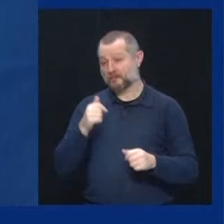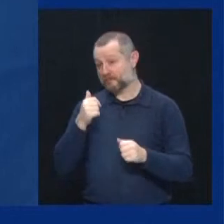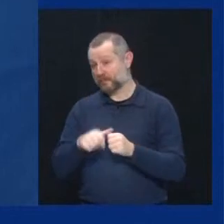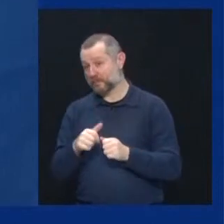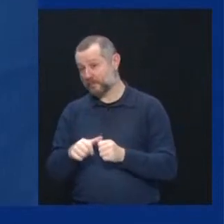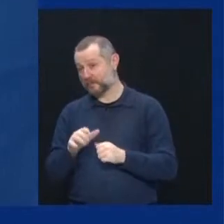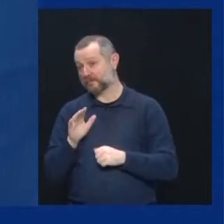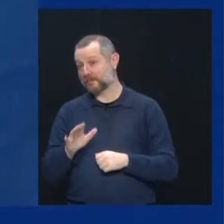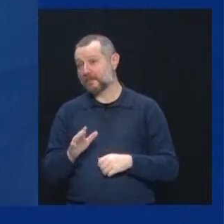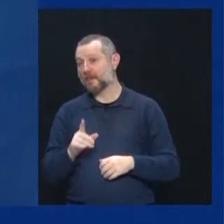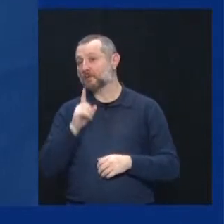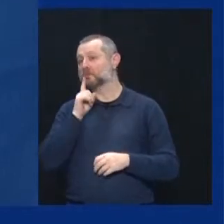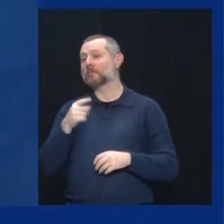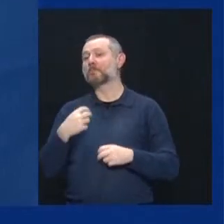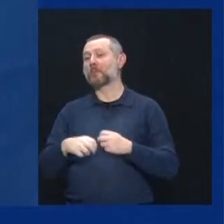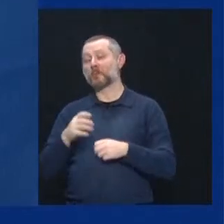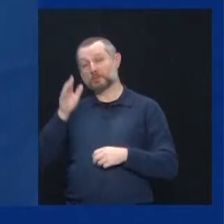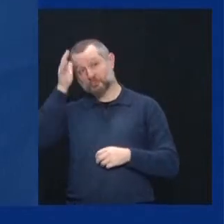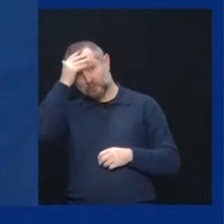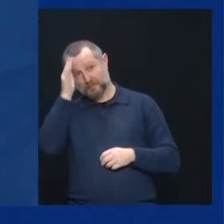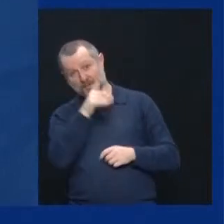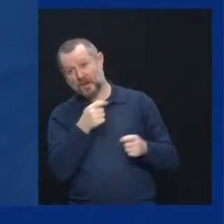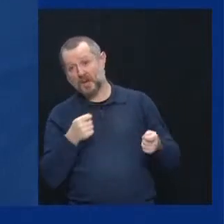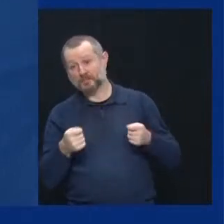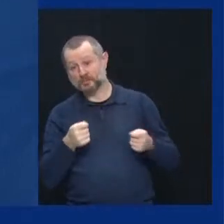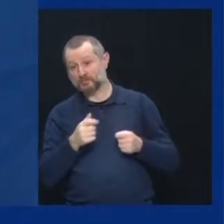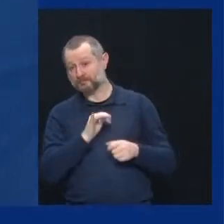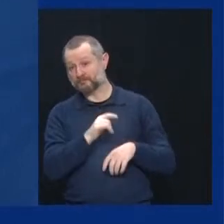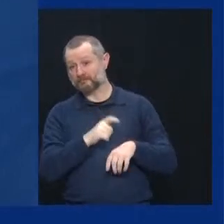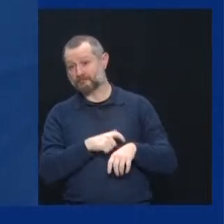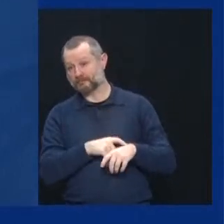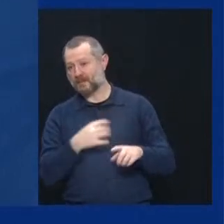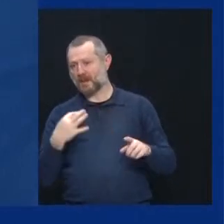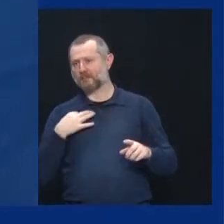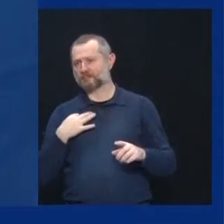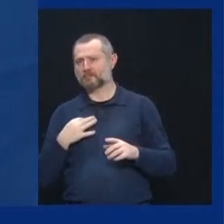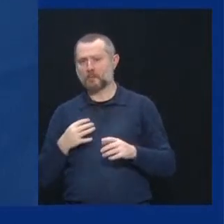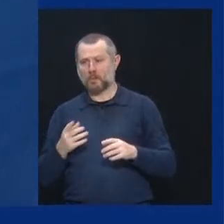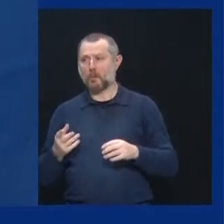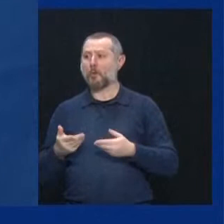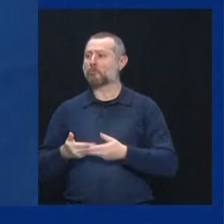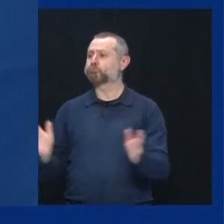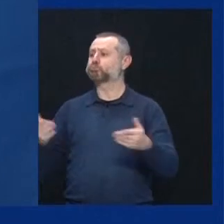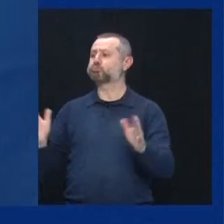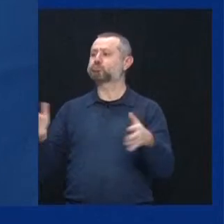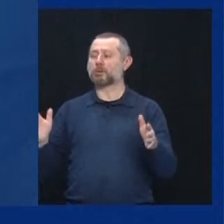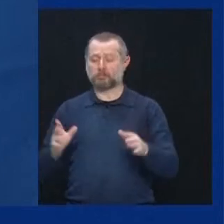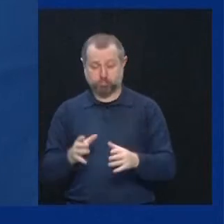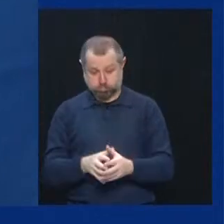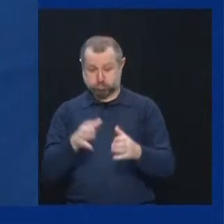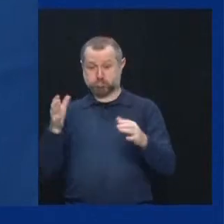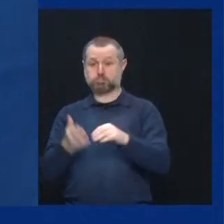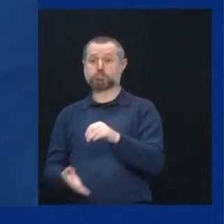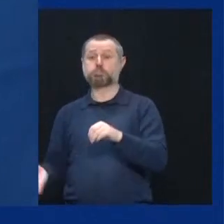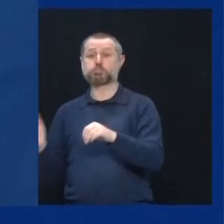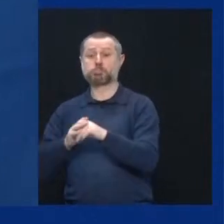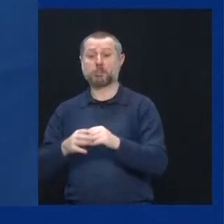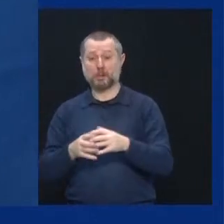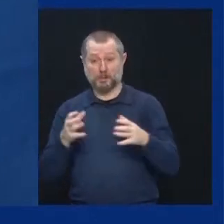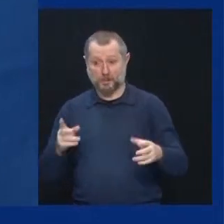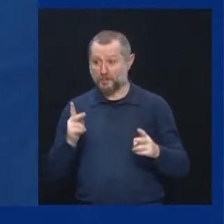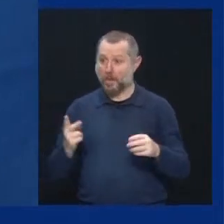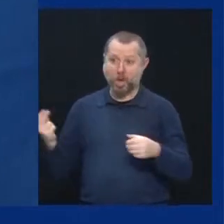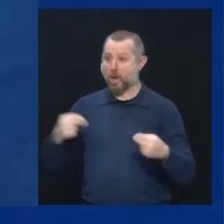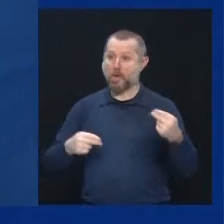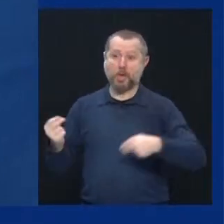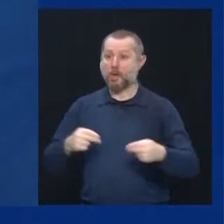problem, Trump administration opens eligibility, wide aperture, says,